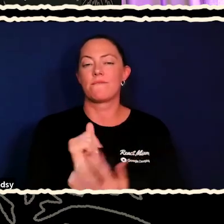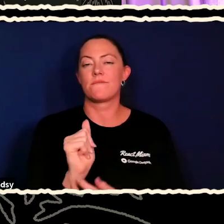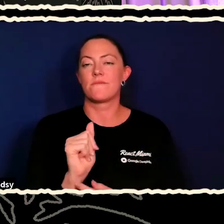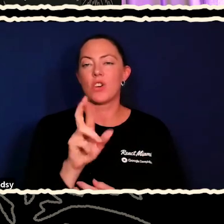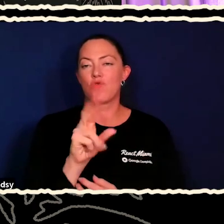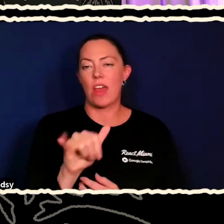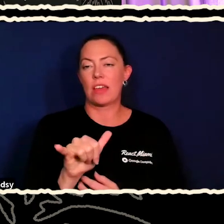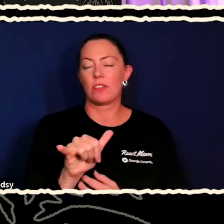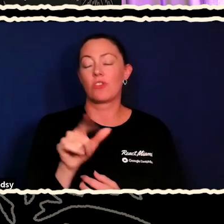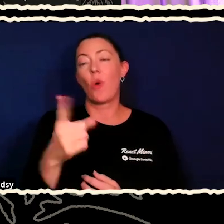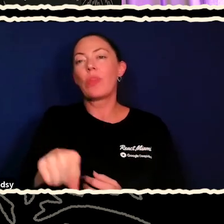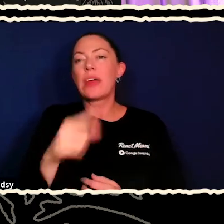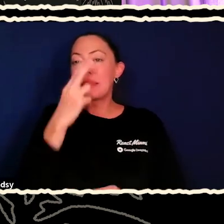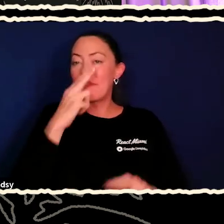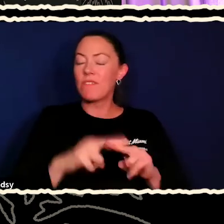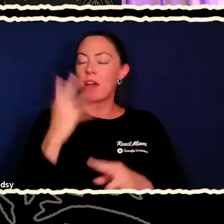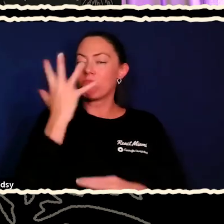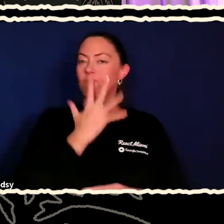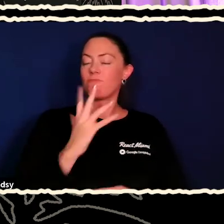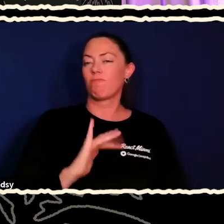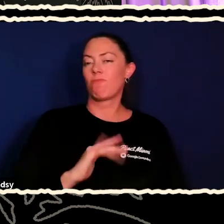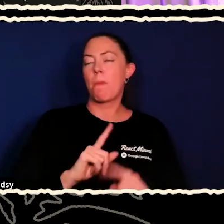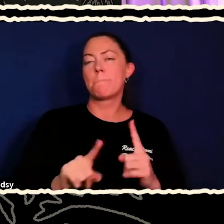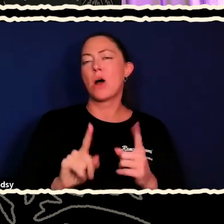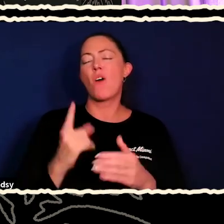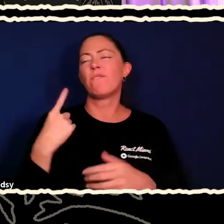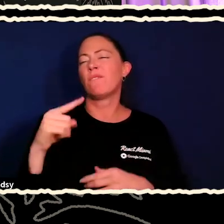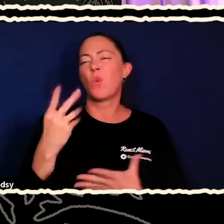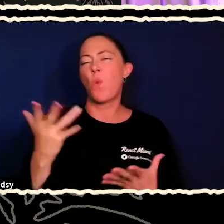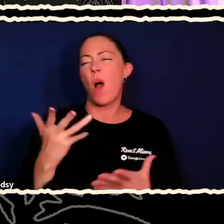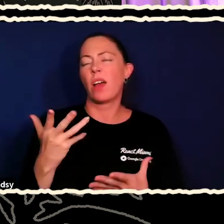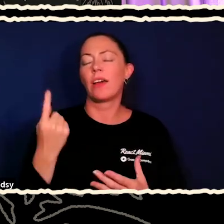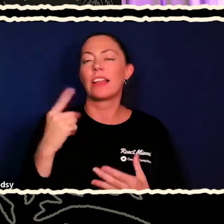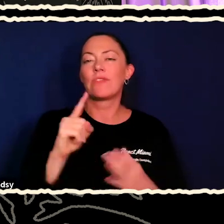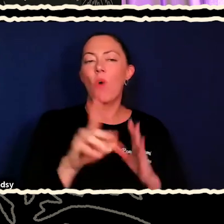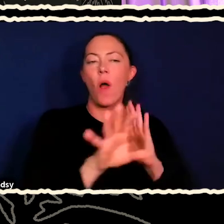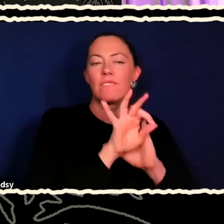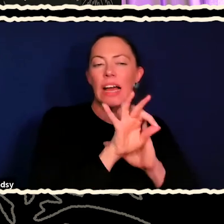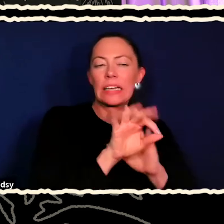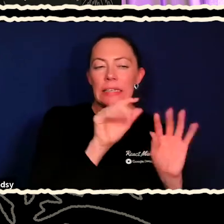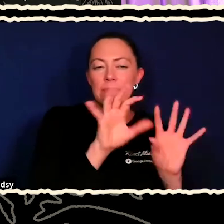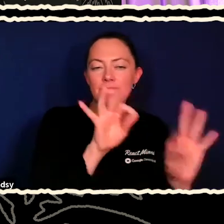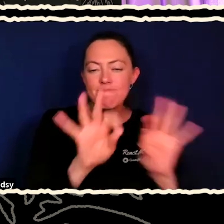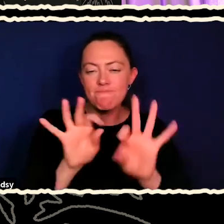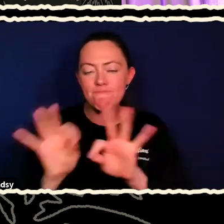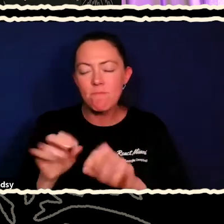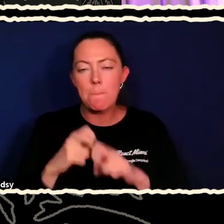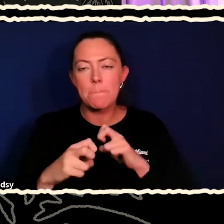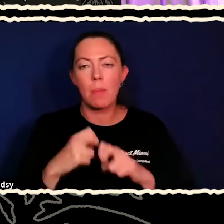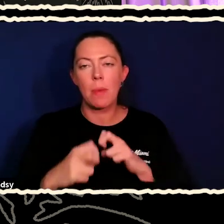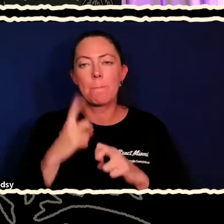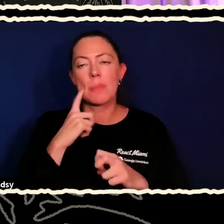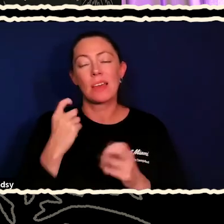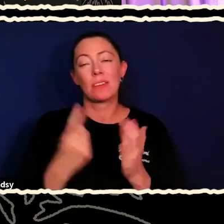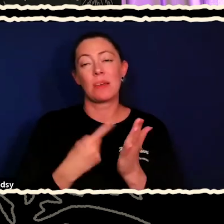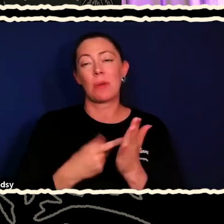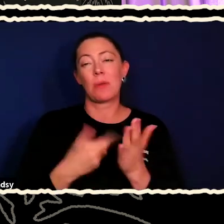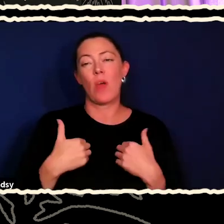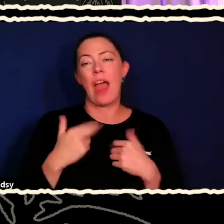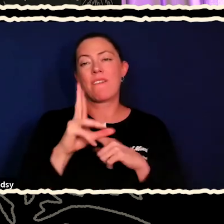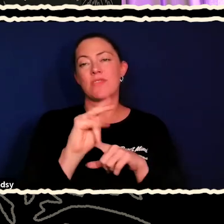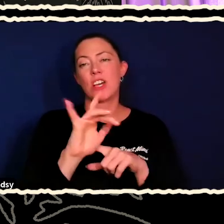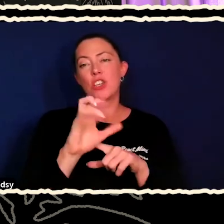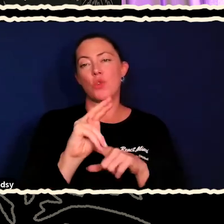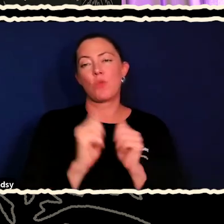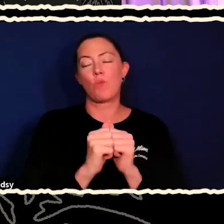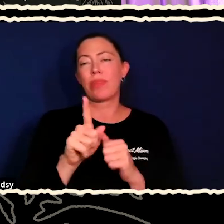what's it for? It's for finding those problems. And sometimes because you might have an out of control, like you might have a union with 100,000 members, and